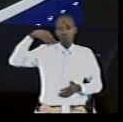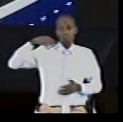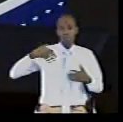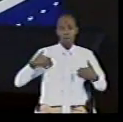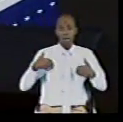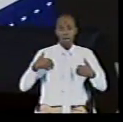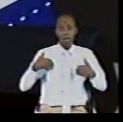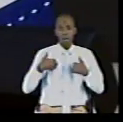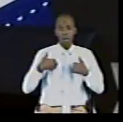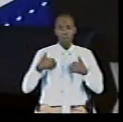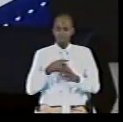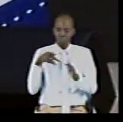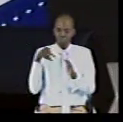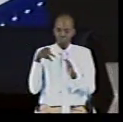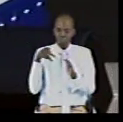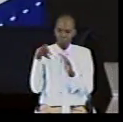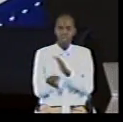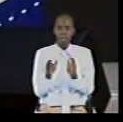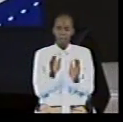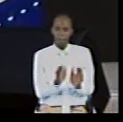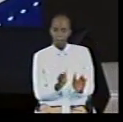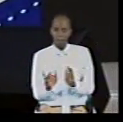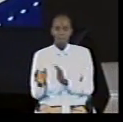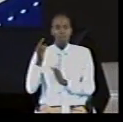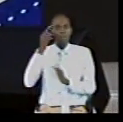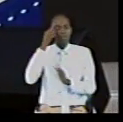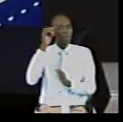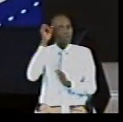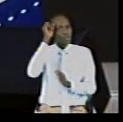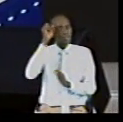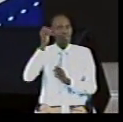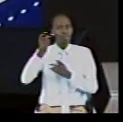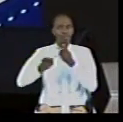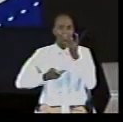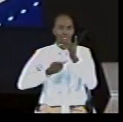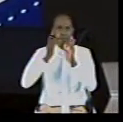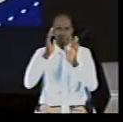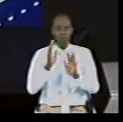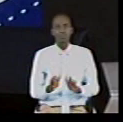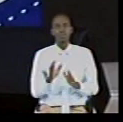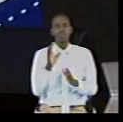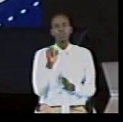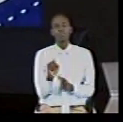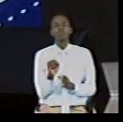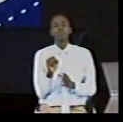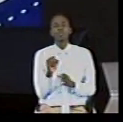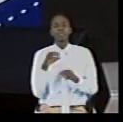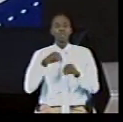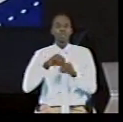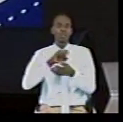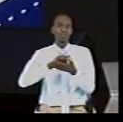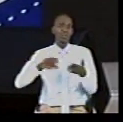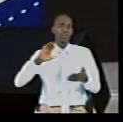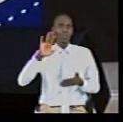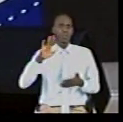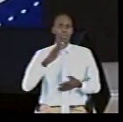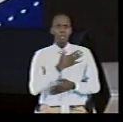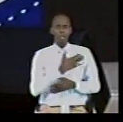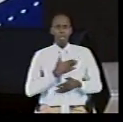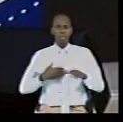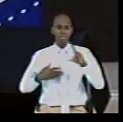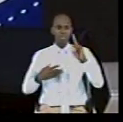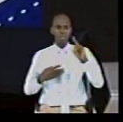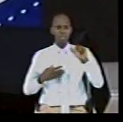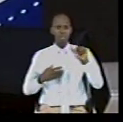for the man that was come to him. Then in verse 5, and David's anger